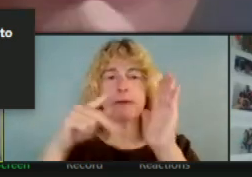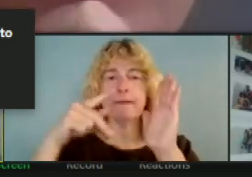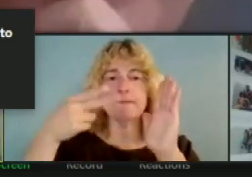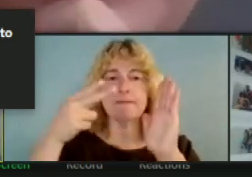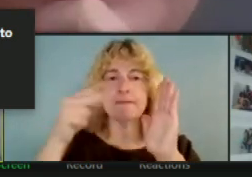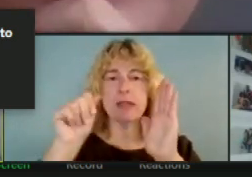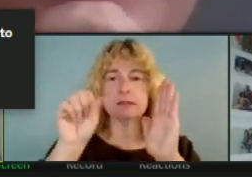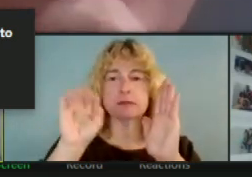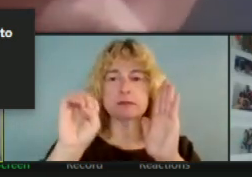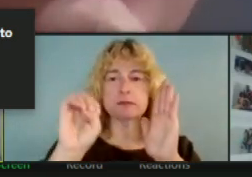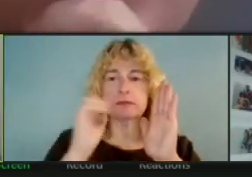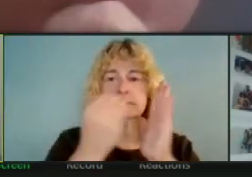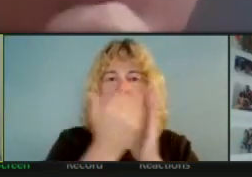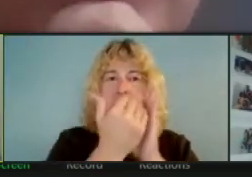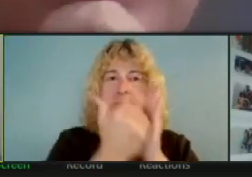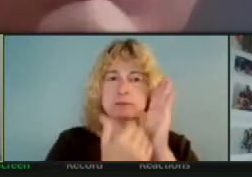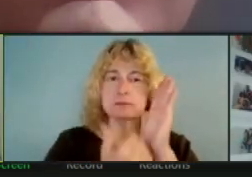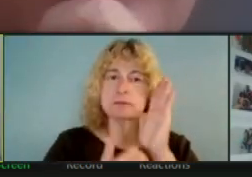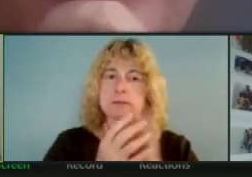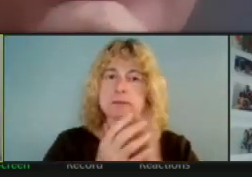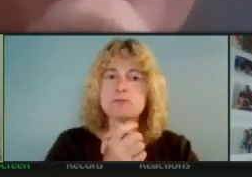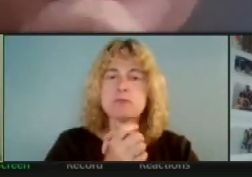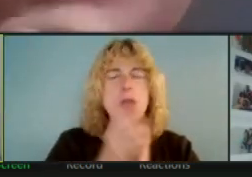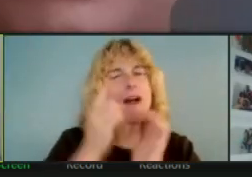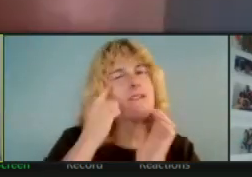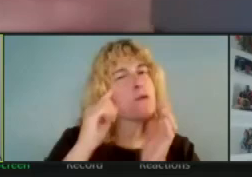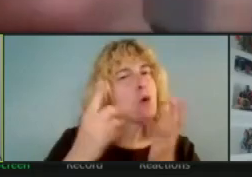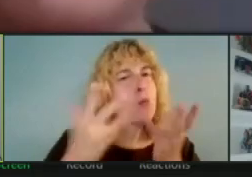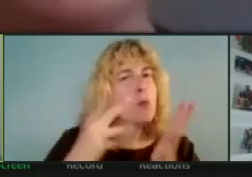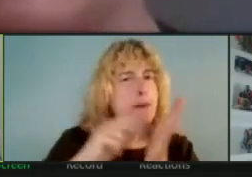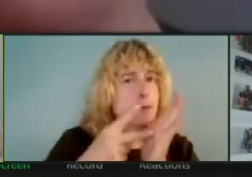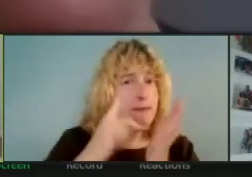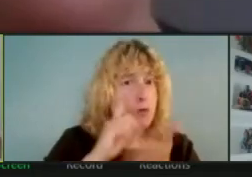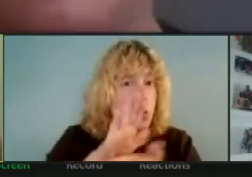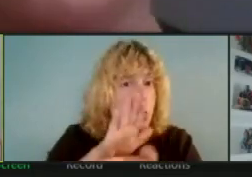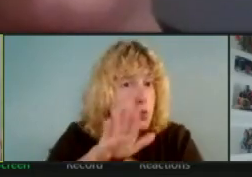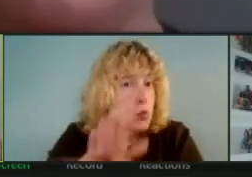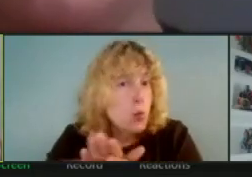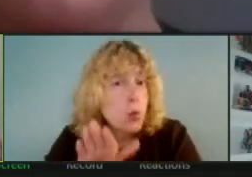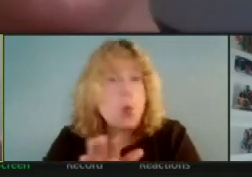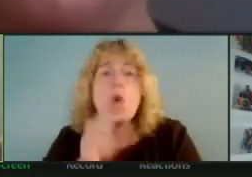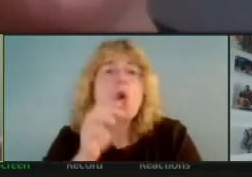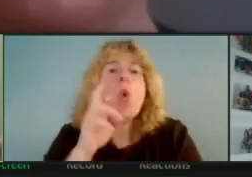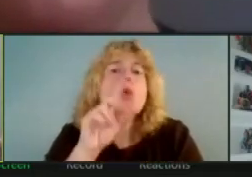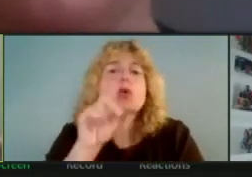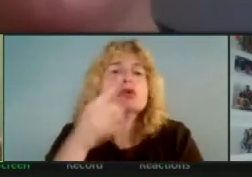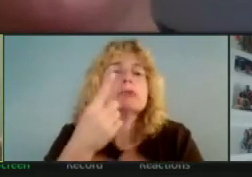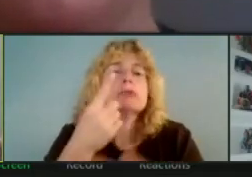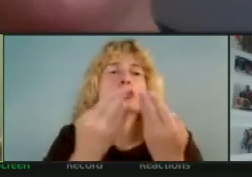For the purposes of school or for the purposes of just in general the phases?